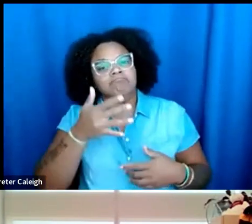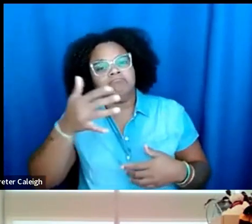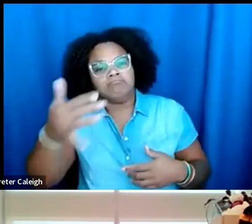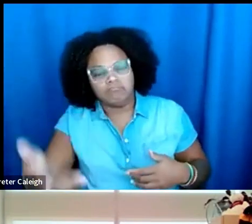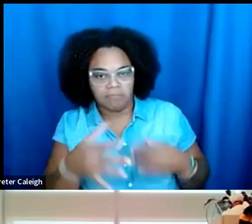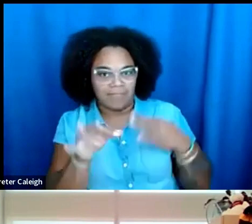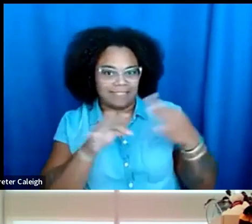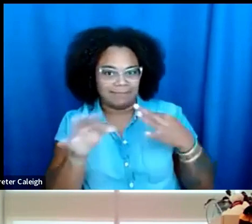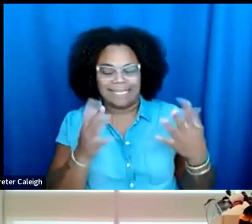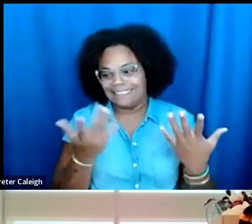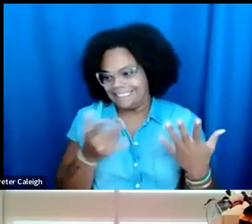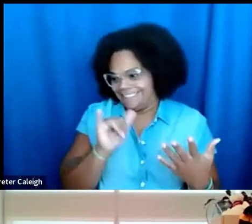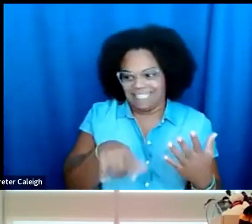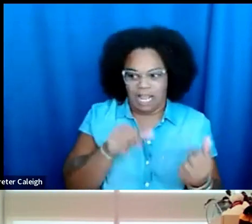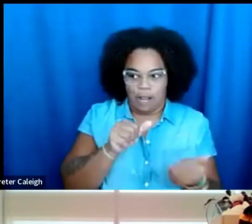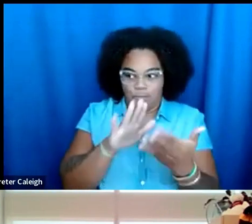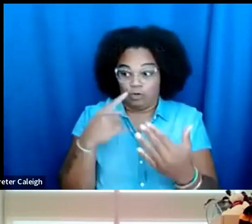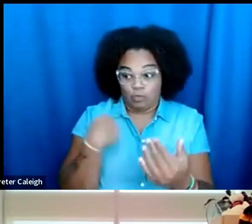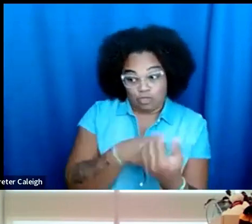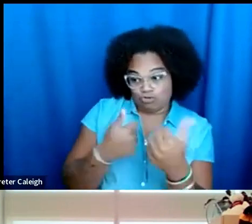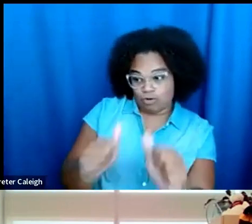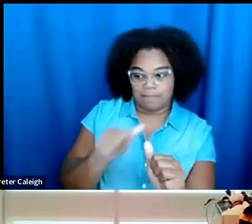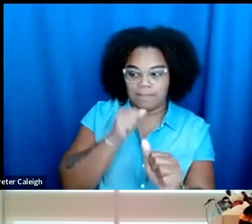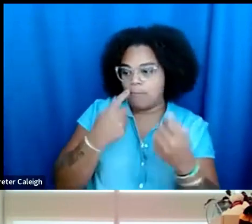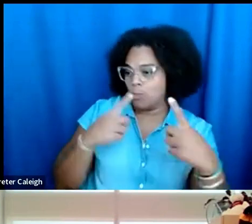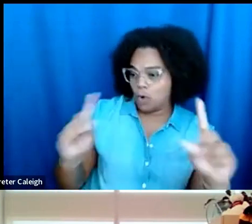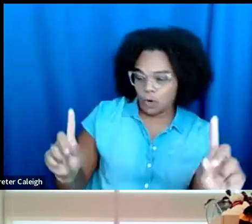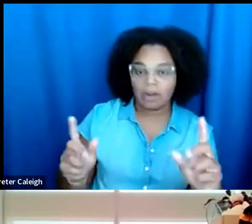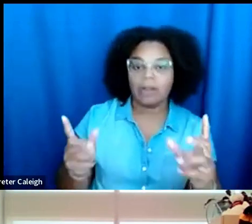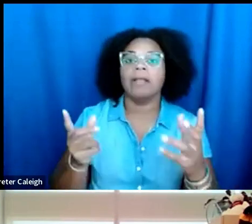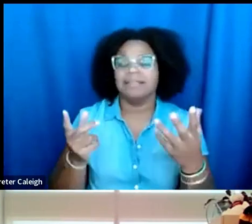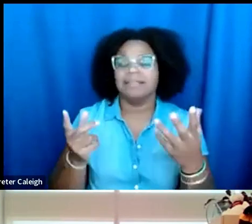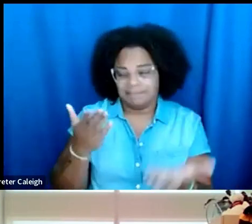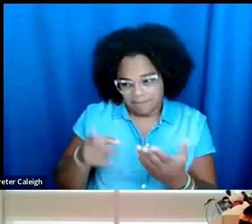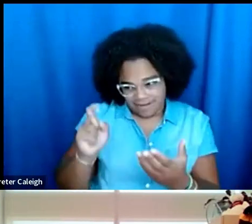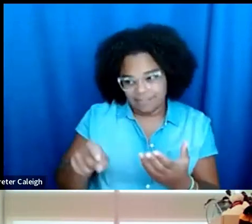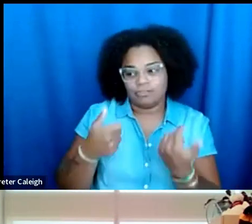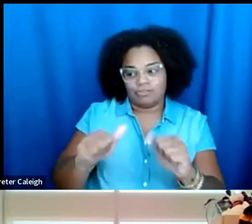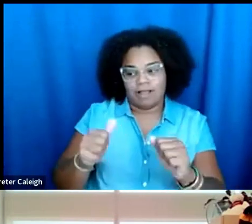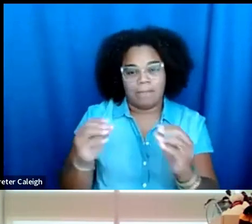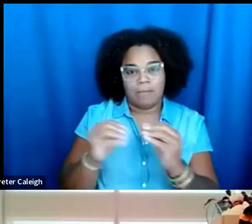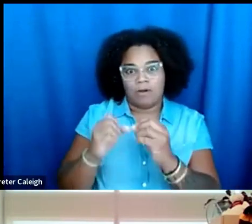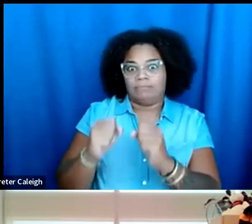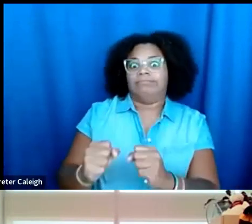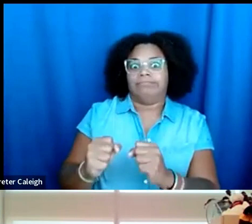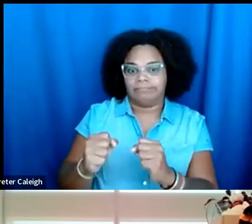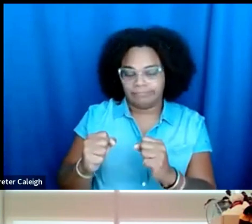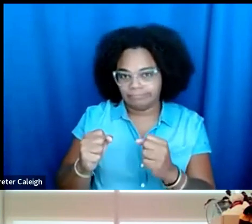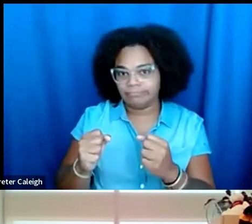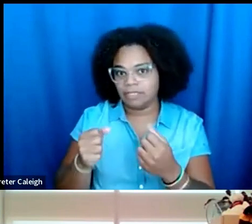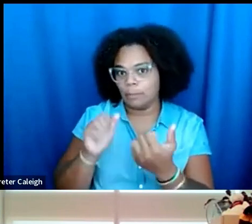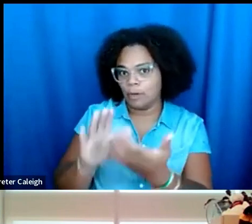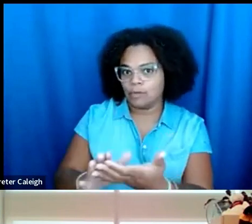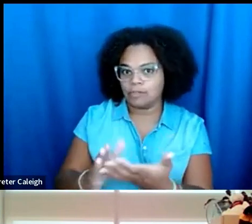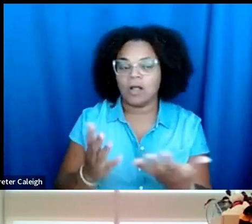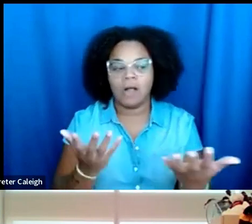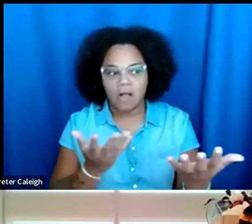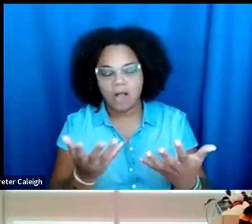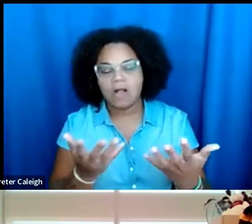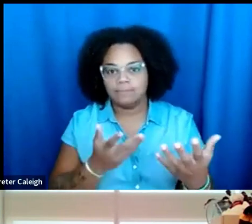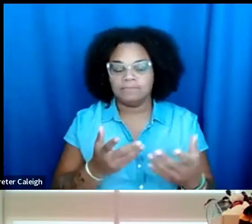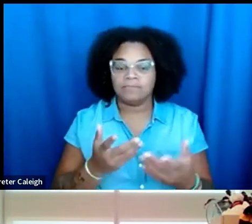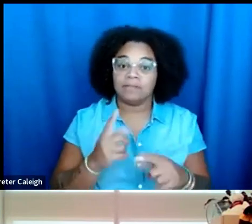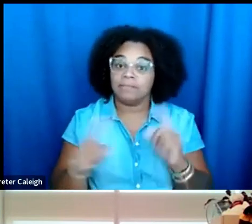a more strenuous treatment regimen. But the point in all of that is that what was so pivotal was being able to